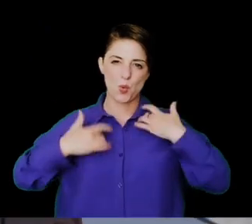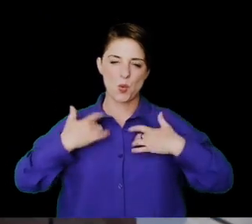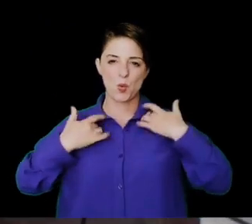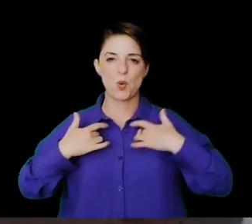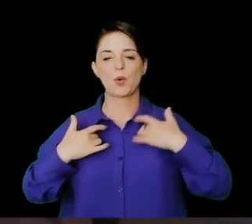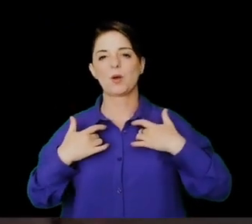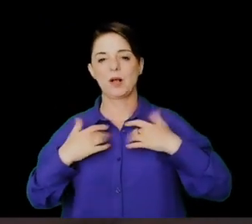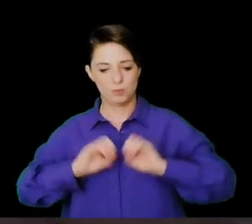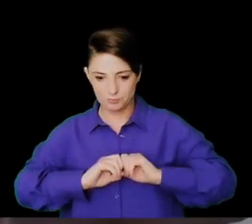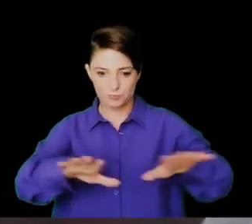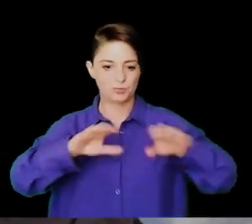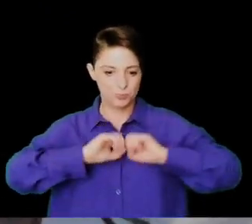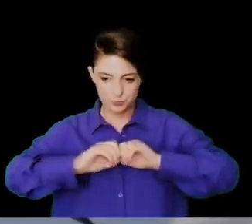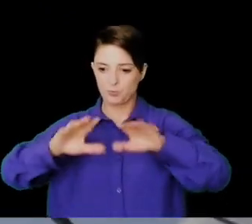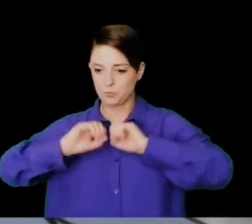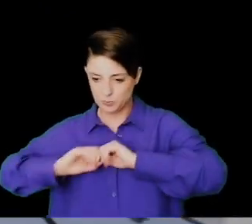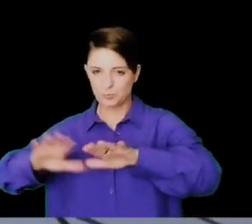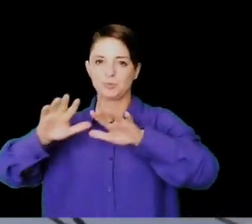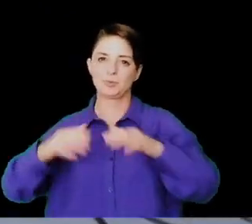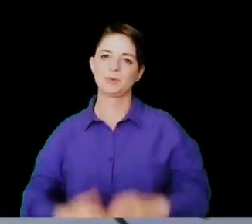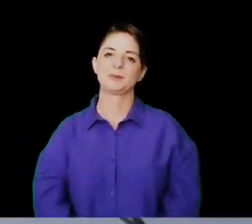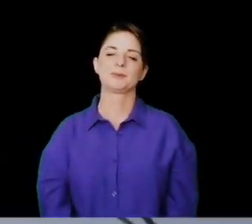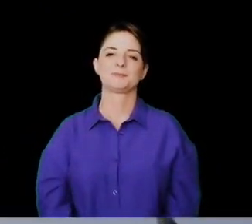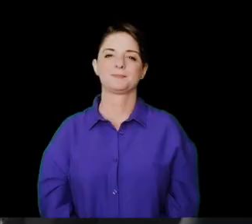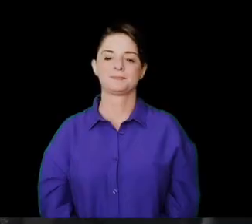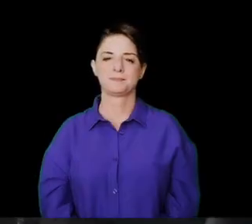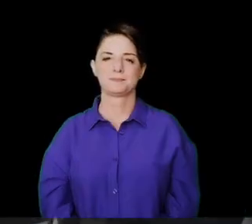Really exciting times. The guys here pushing them over as we speak.